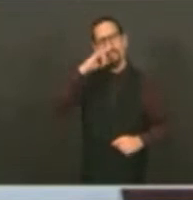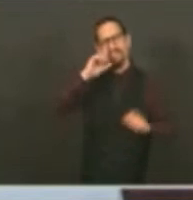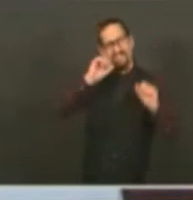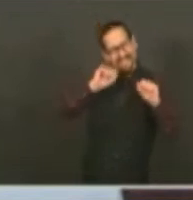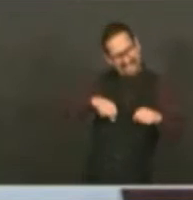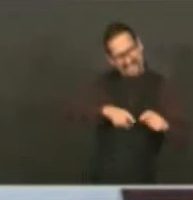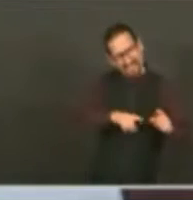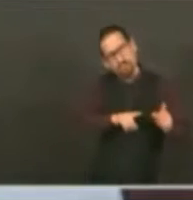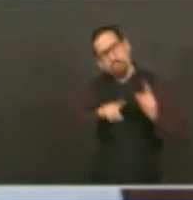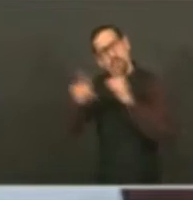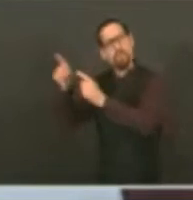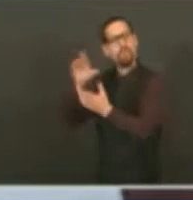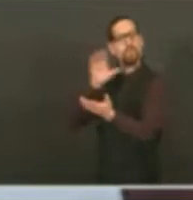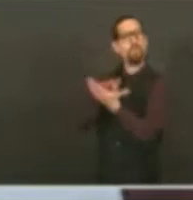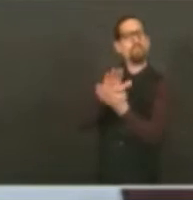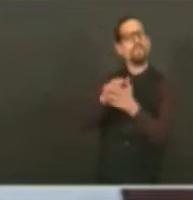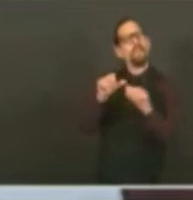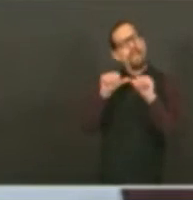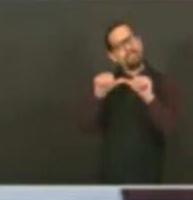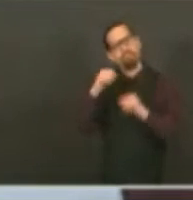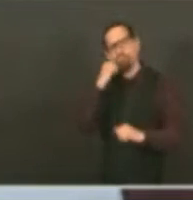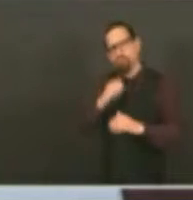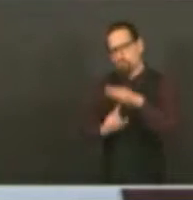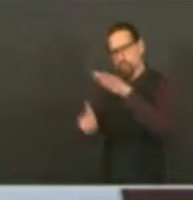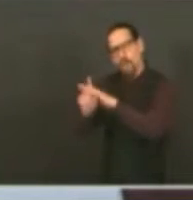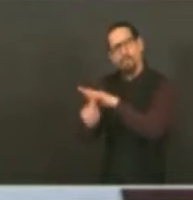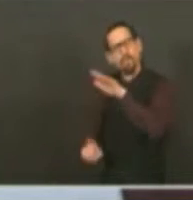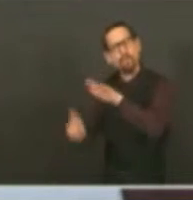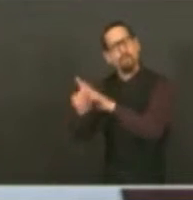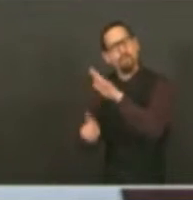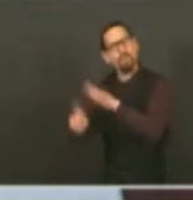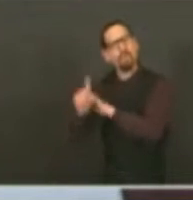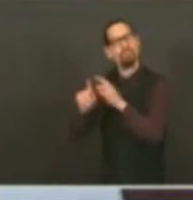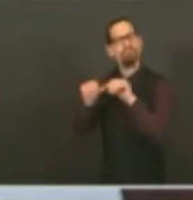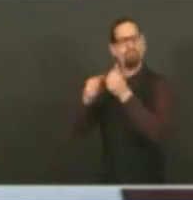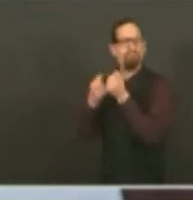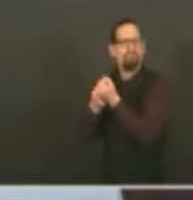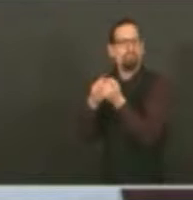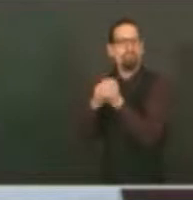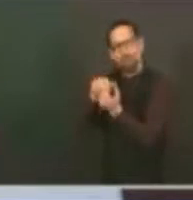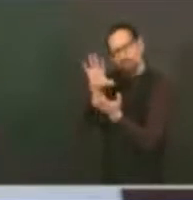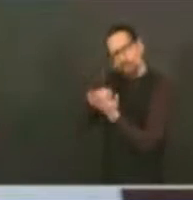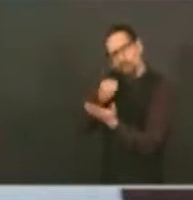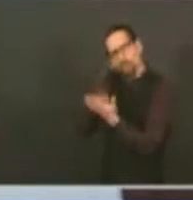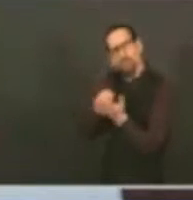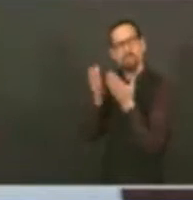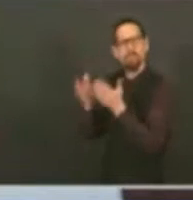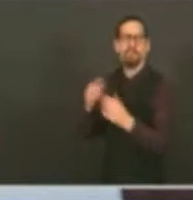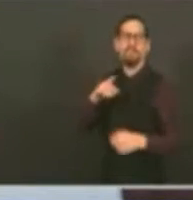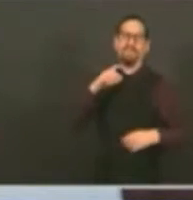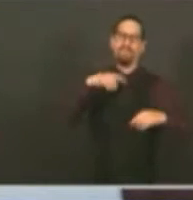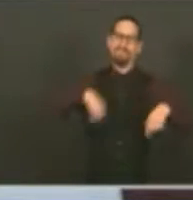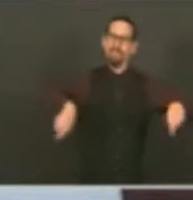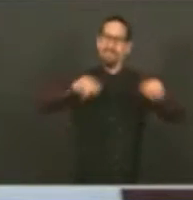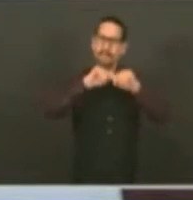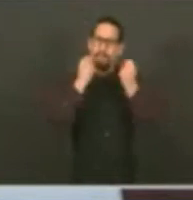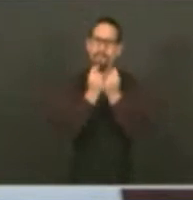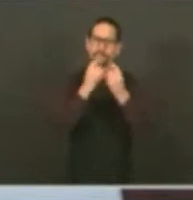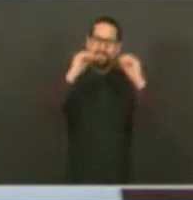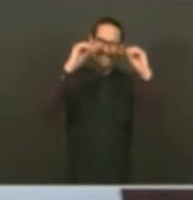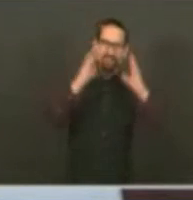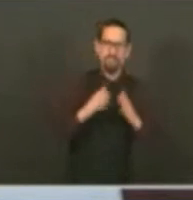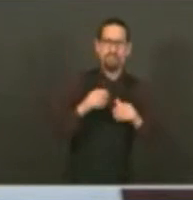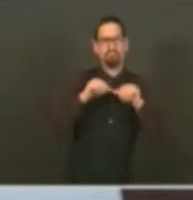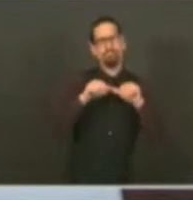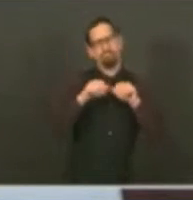matters. So to those of you who are bending over backwards to keep as many kids in school as long as possible, I think